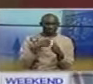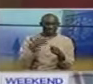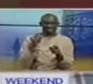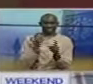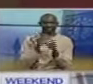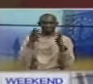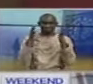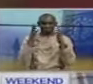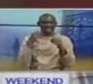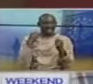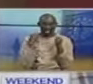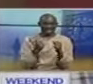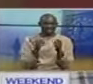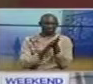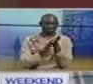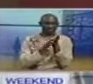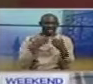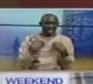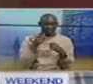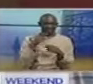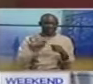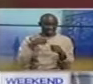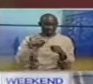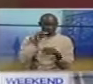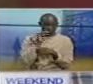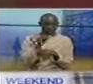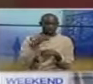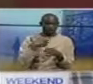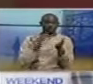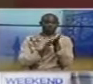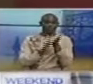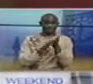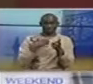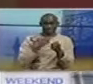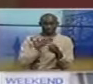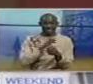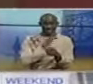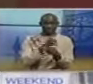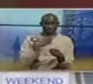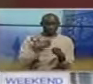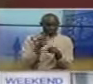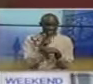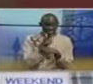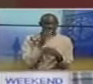but our inputs, especially on complementing the efforts of the mainstream media,